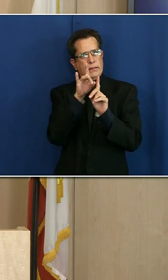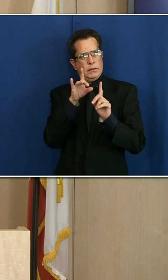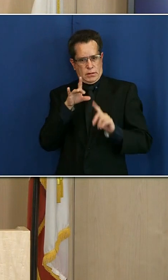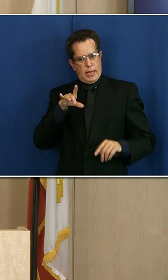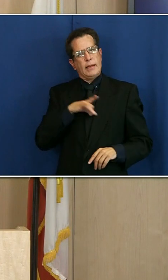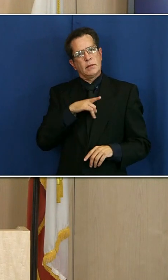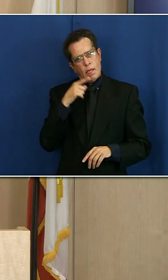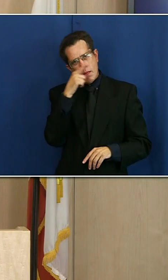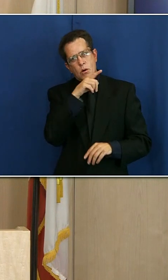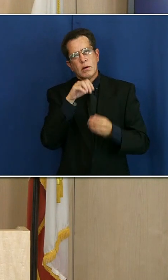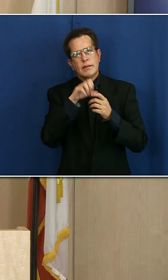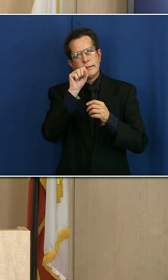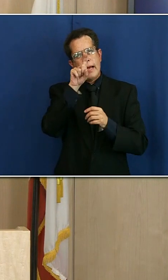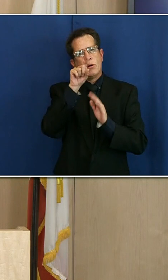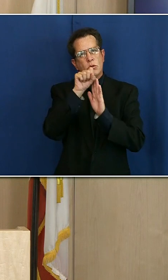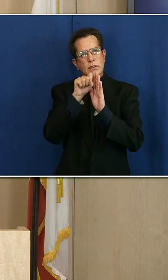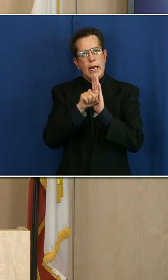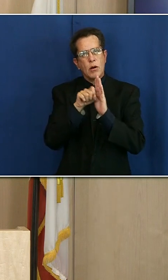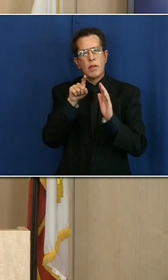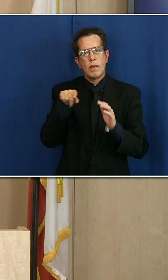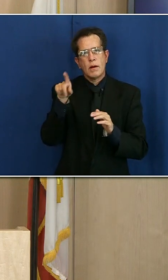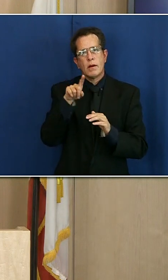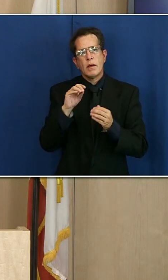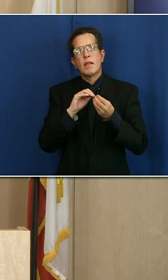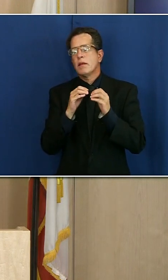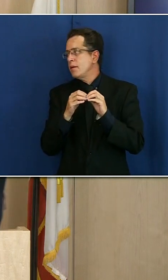Diego State students, and the number is 44.